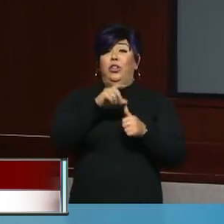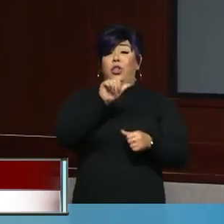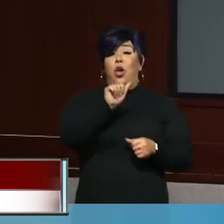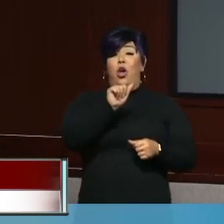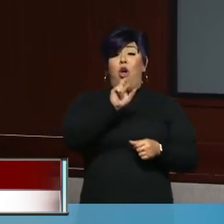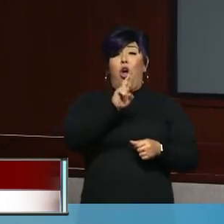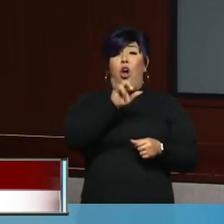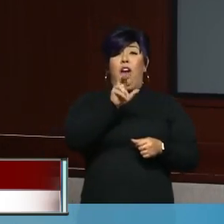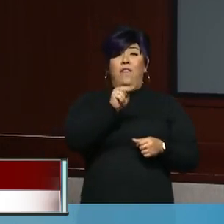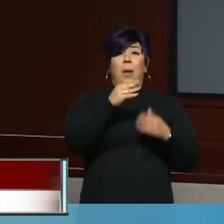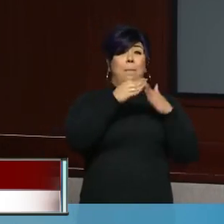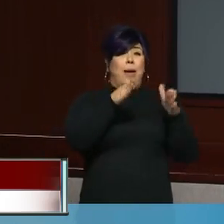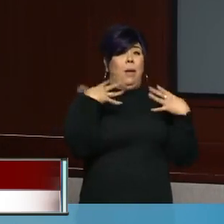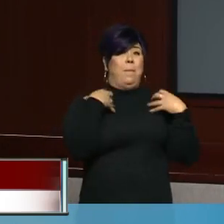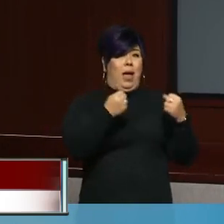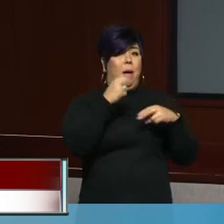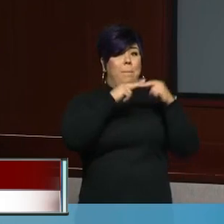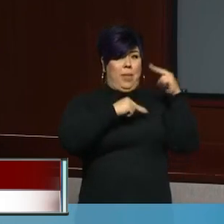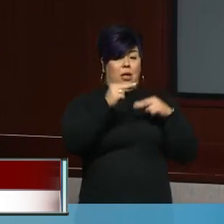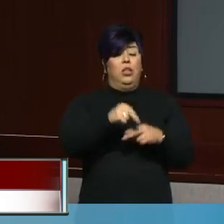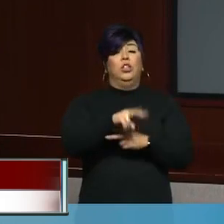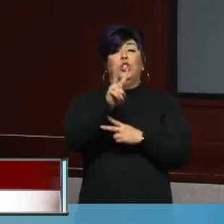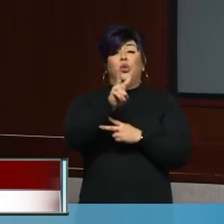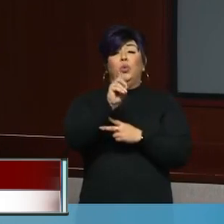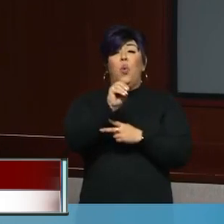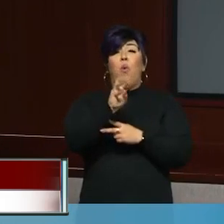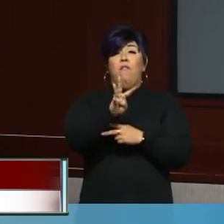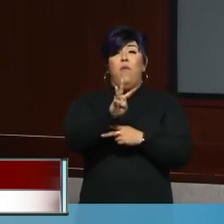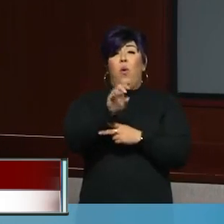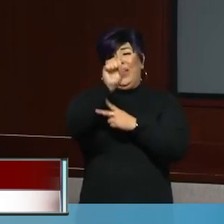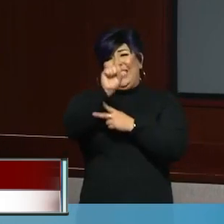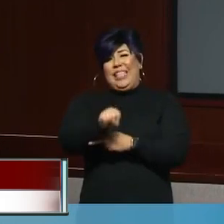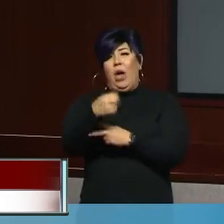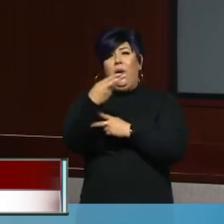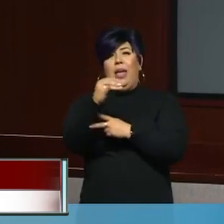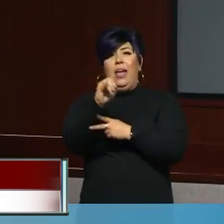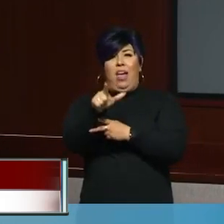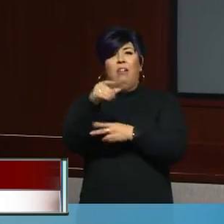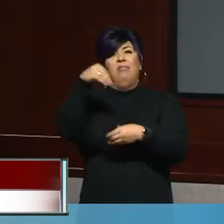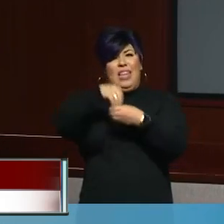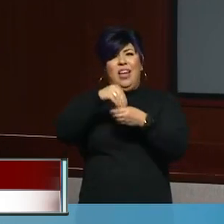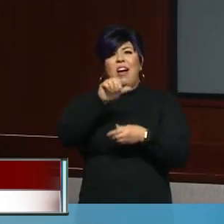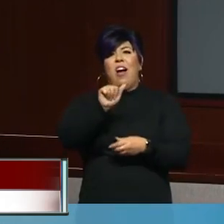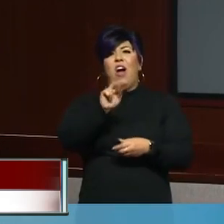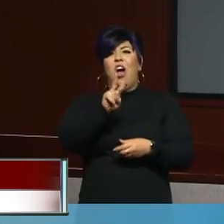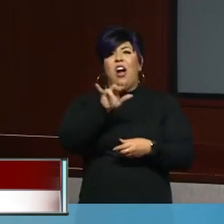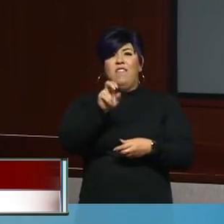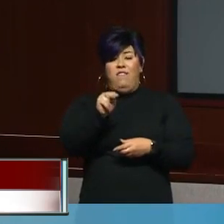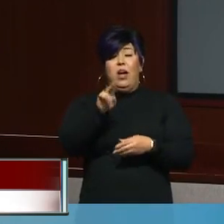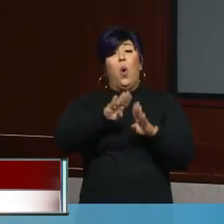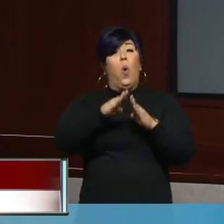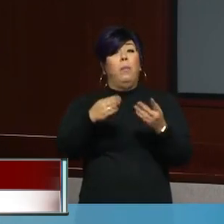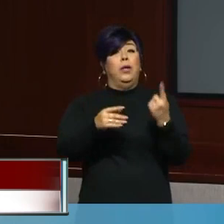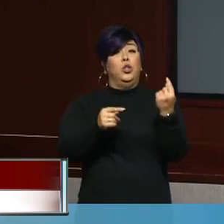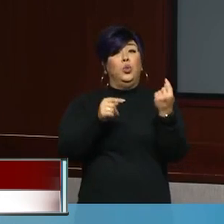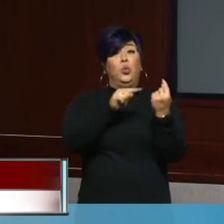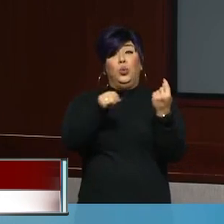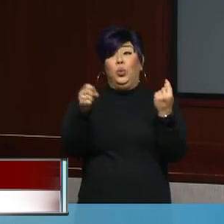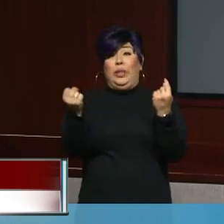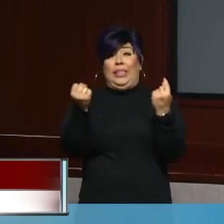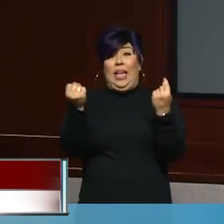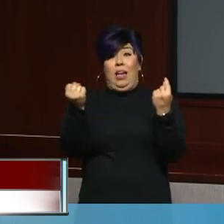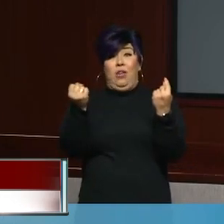Building. That's at 204 South Hill Street in Arvin, and they're open Tuesday through